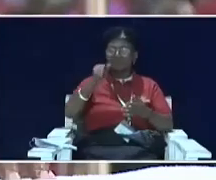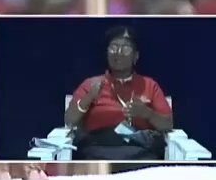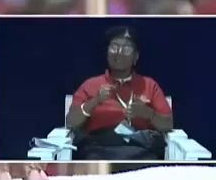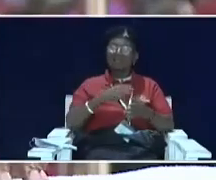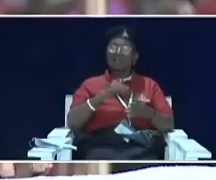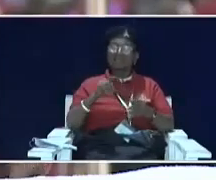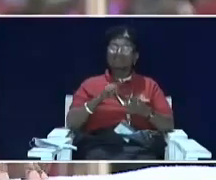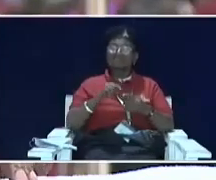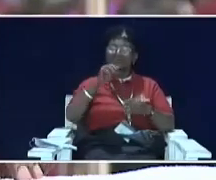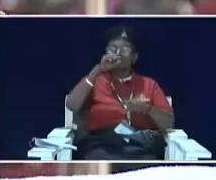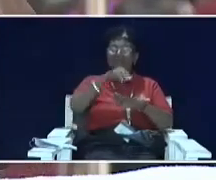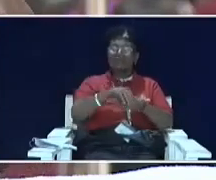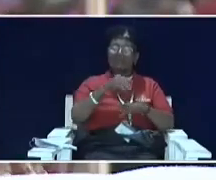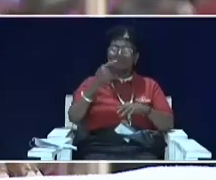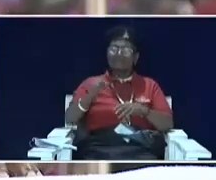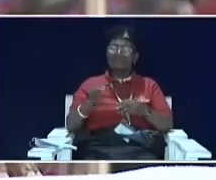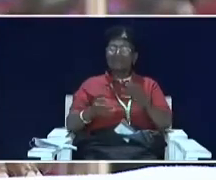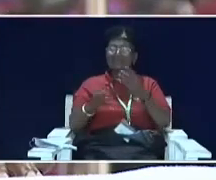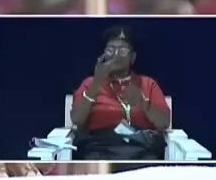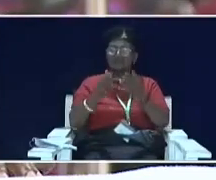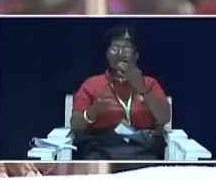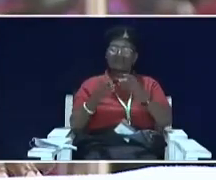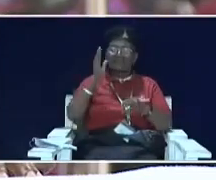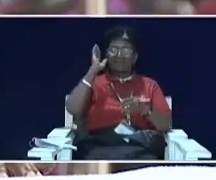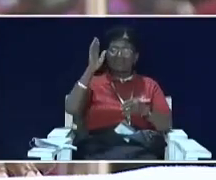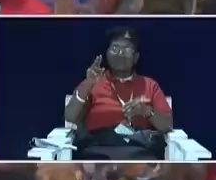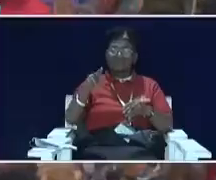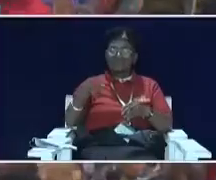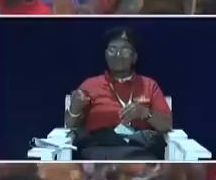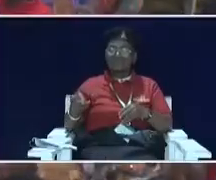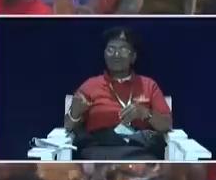And tonight the fire will fall